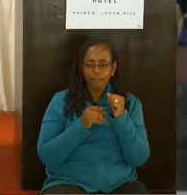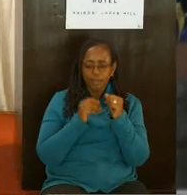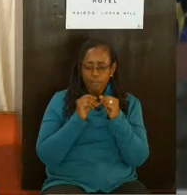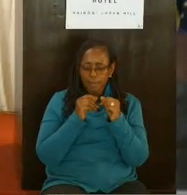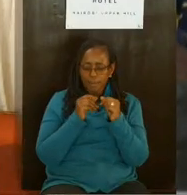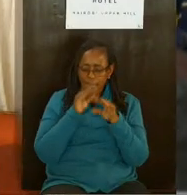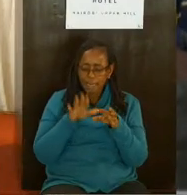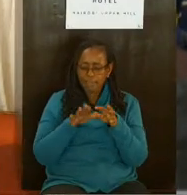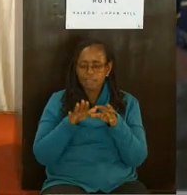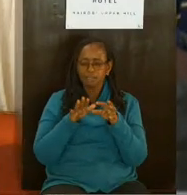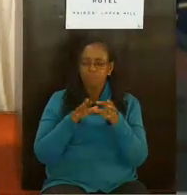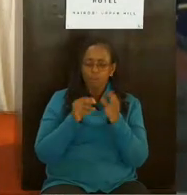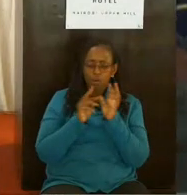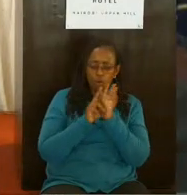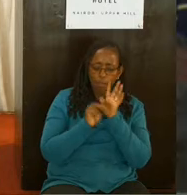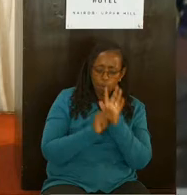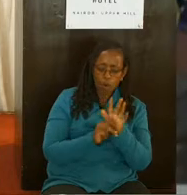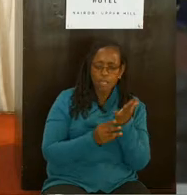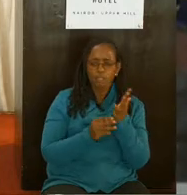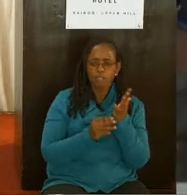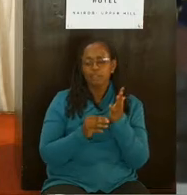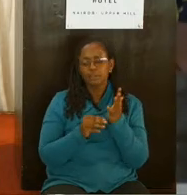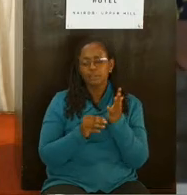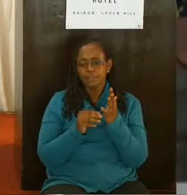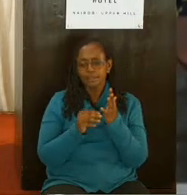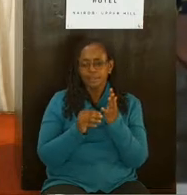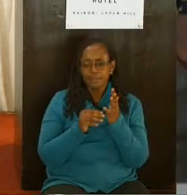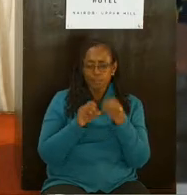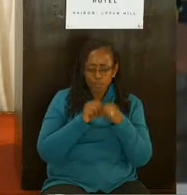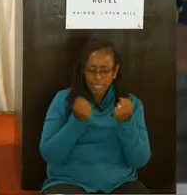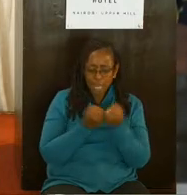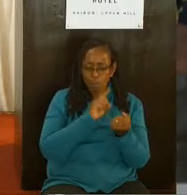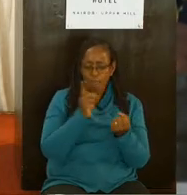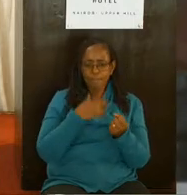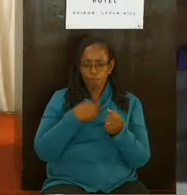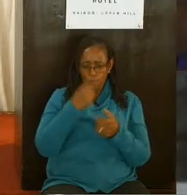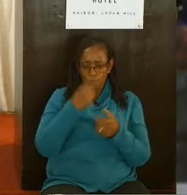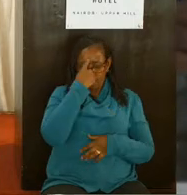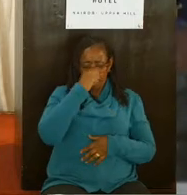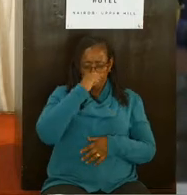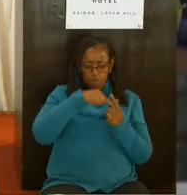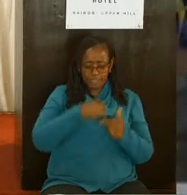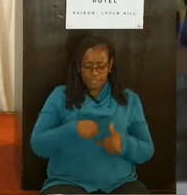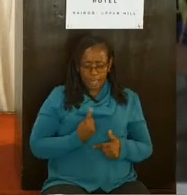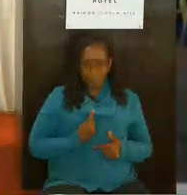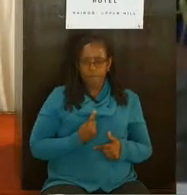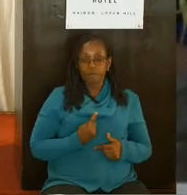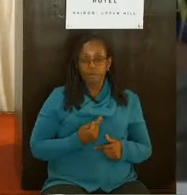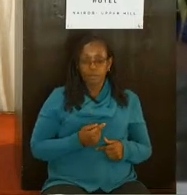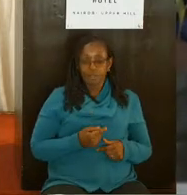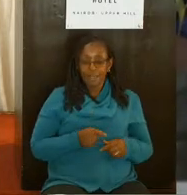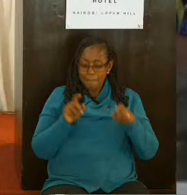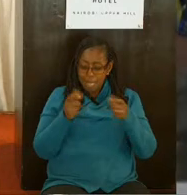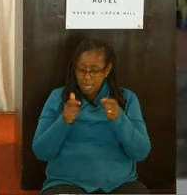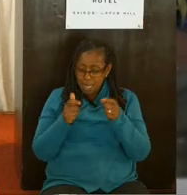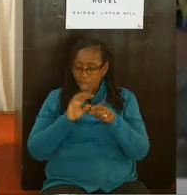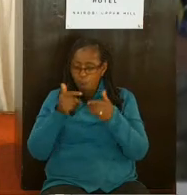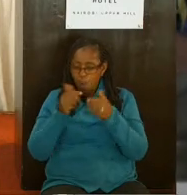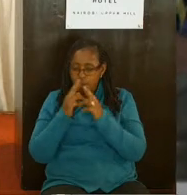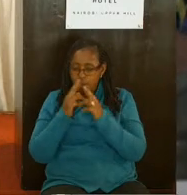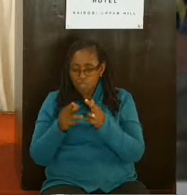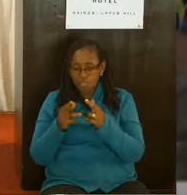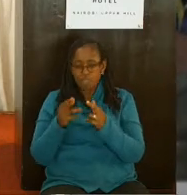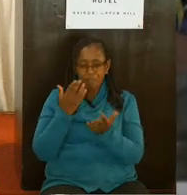models we are a society of individualism you know media when it comes to reporting do we need to train our media on issues around National